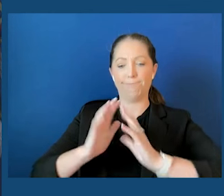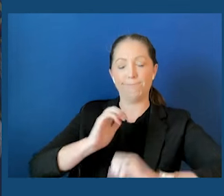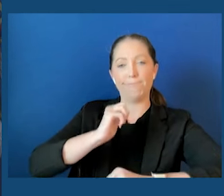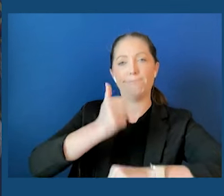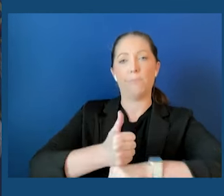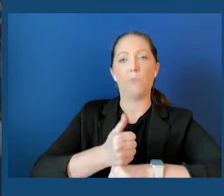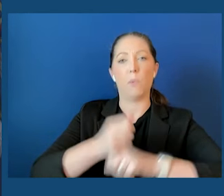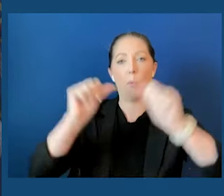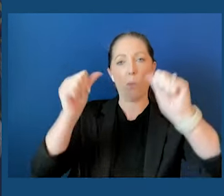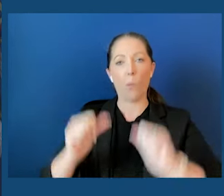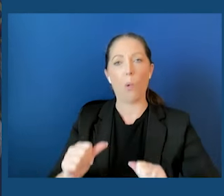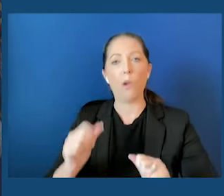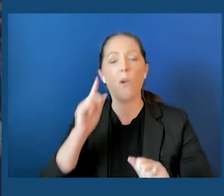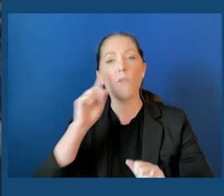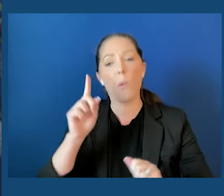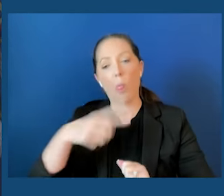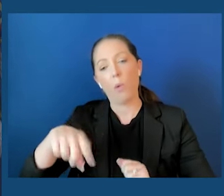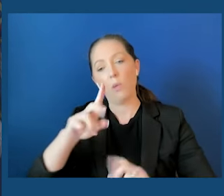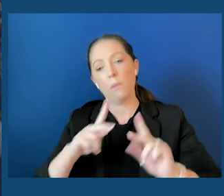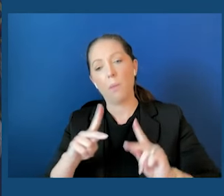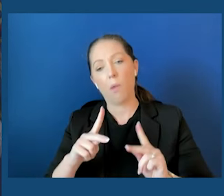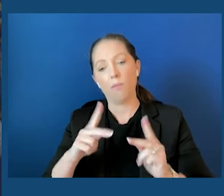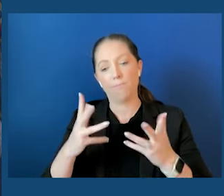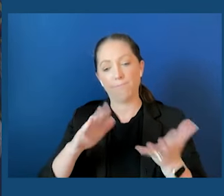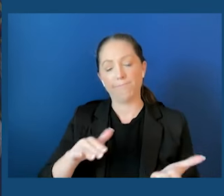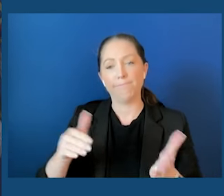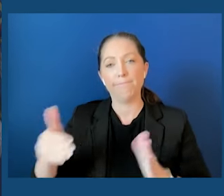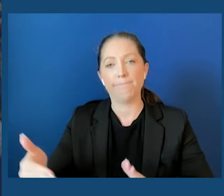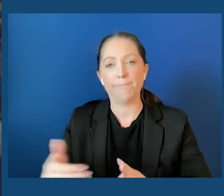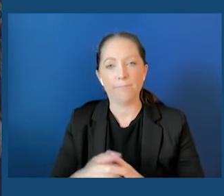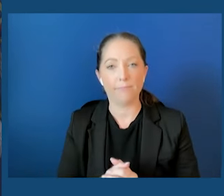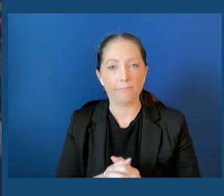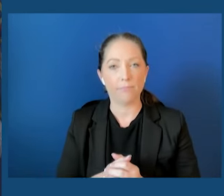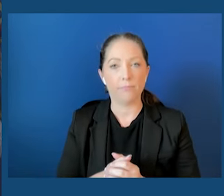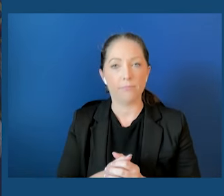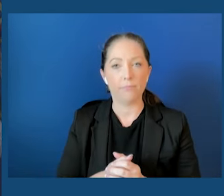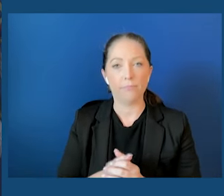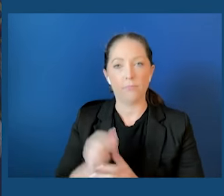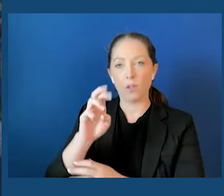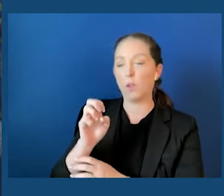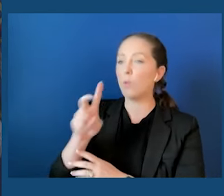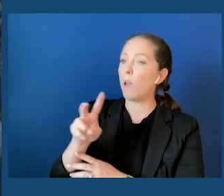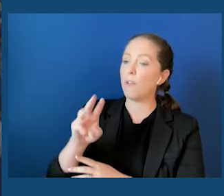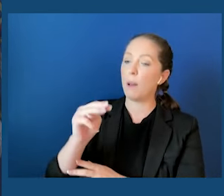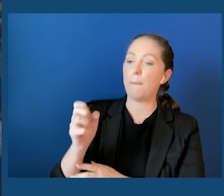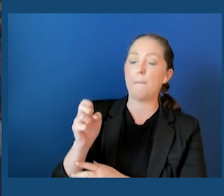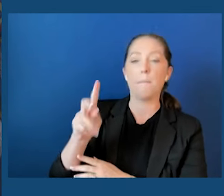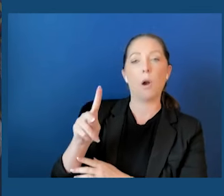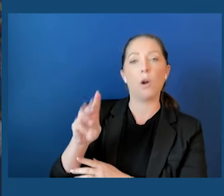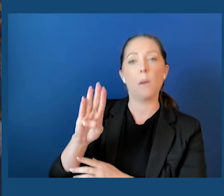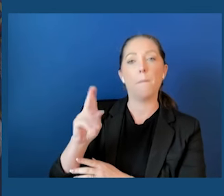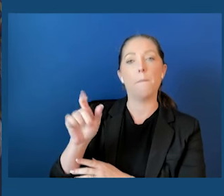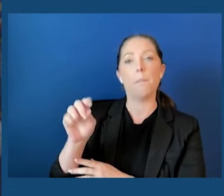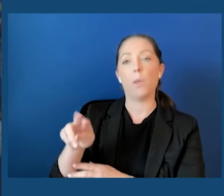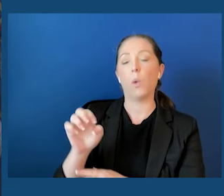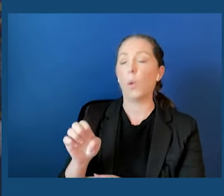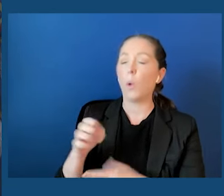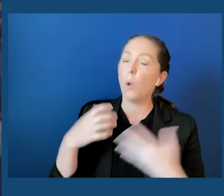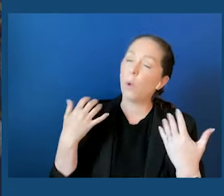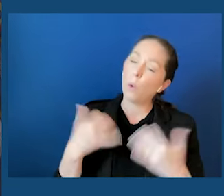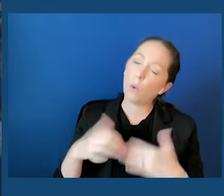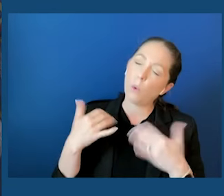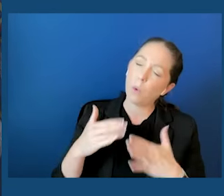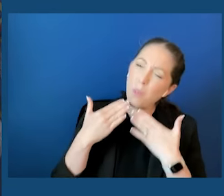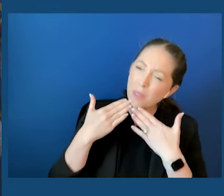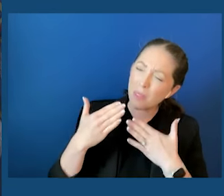lost. Chairman Mark Blue, Reverend Mark Blue, I want to thank you for doing what some would have thought was